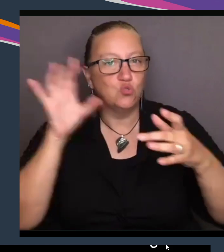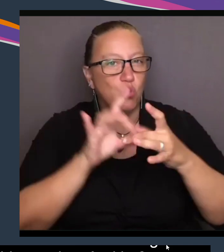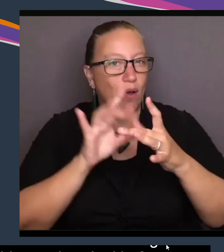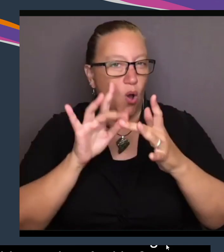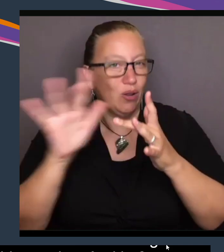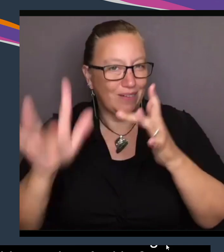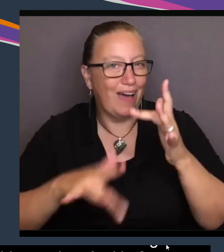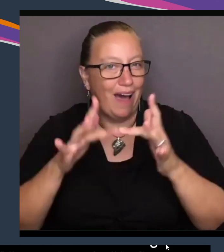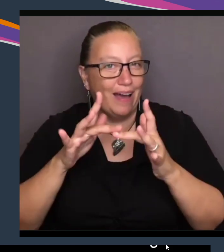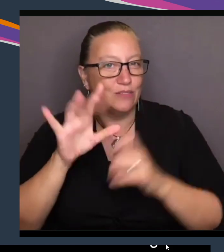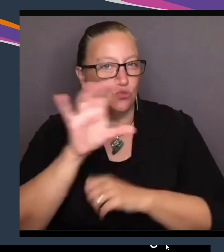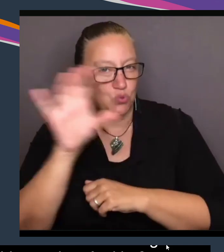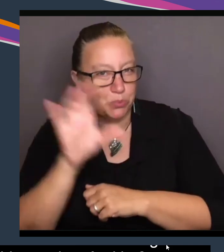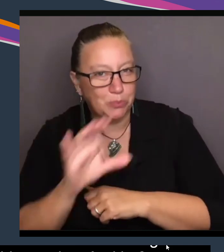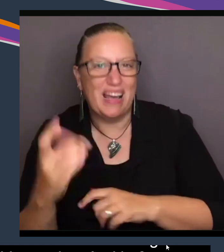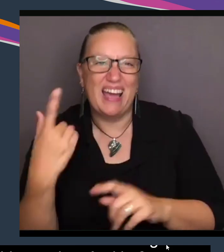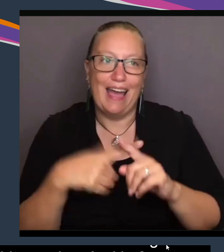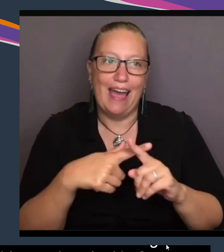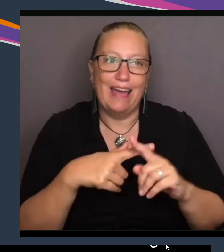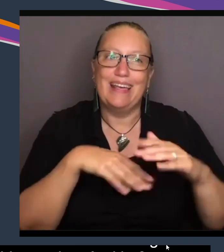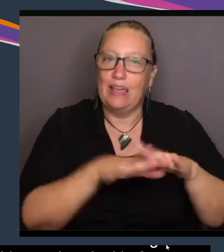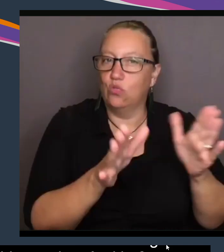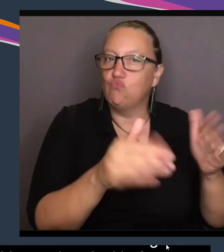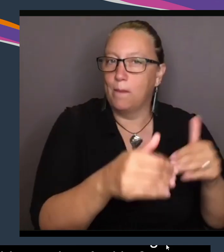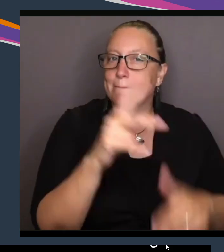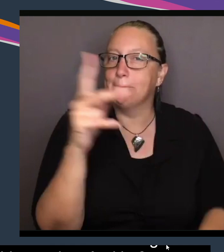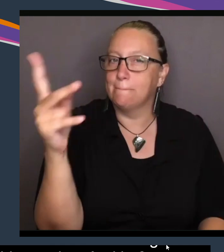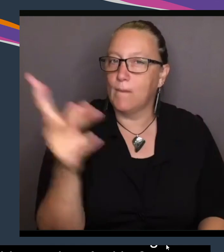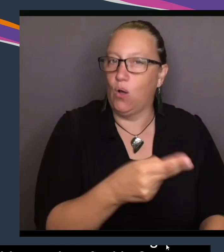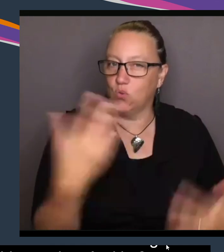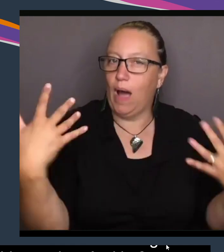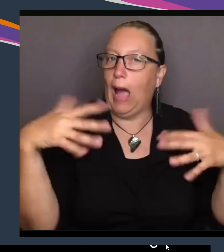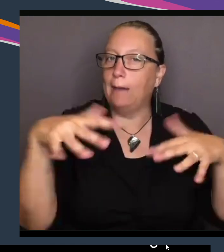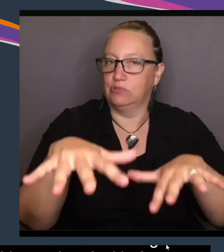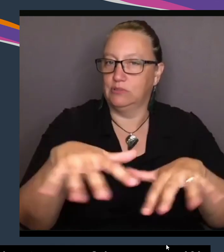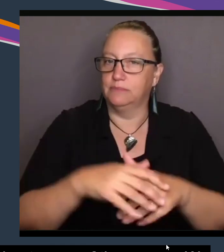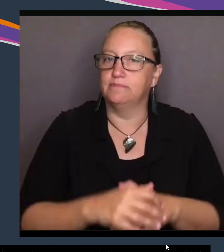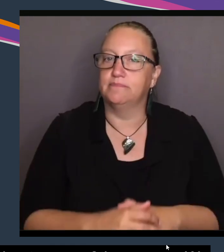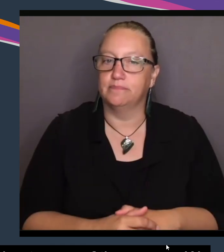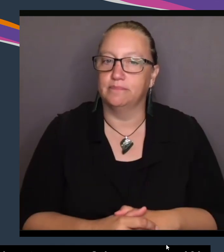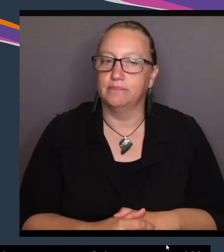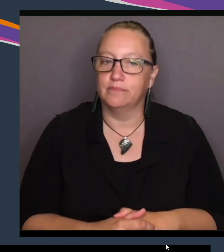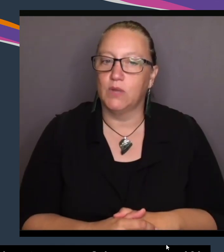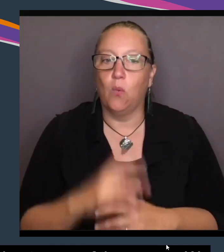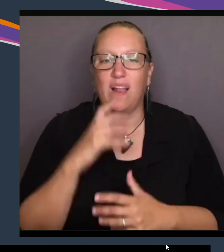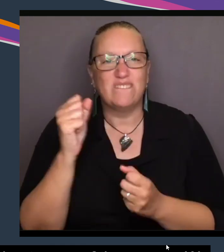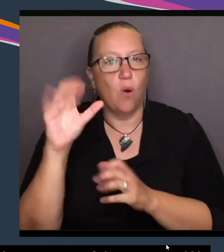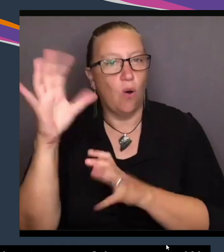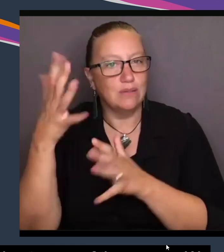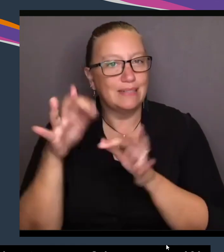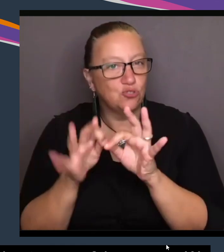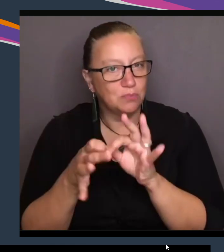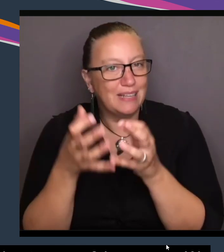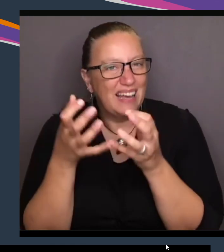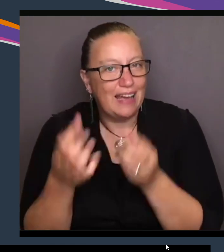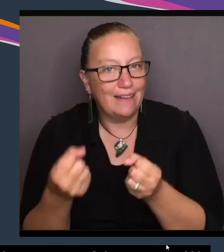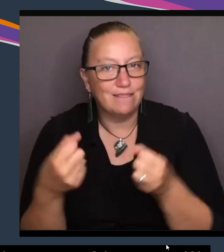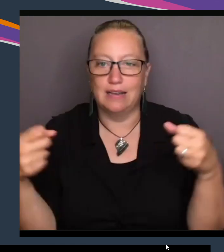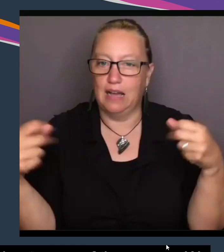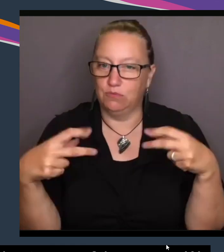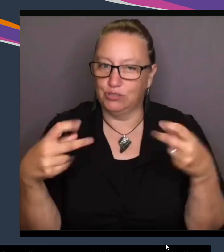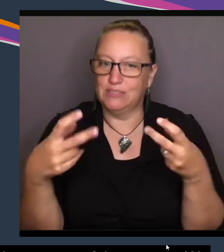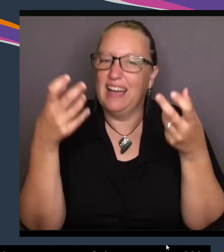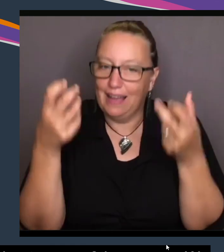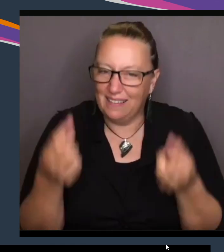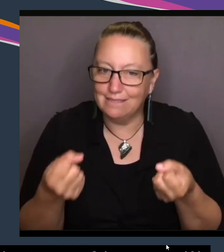and in the room here today. And you'll see we will have Auslan interpreters and captioners